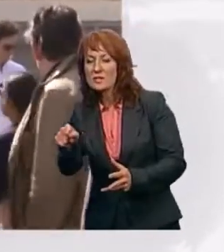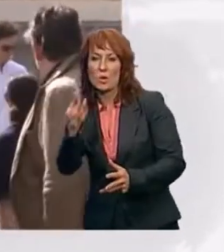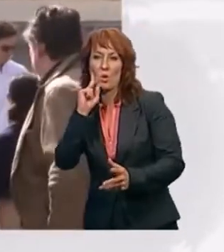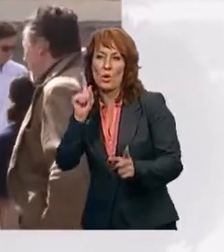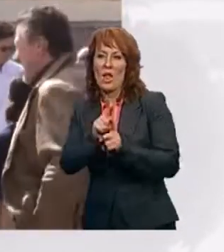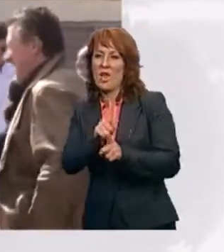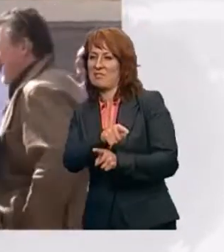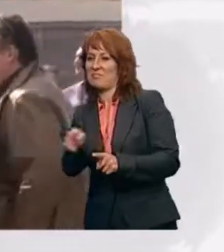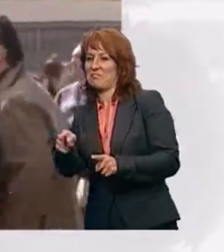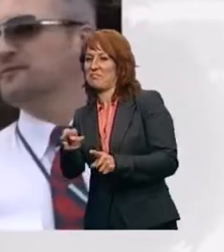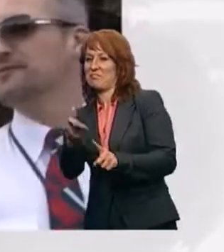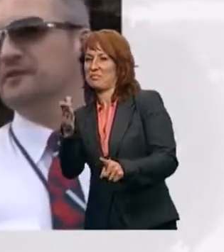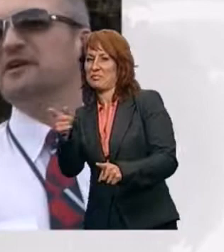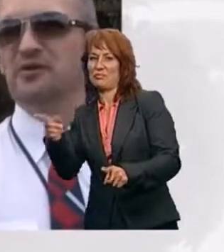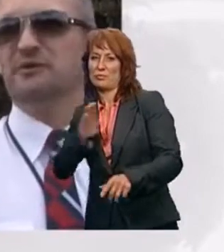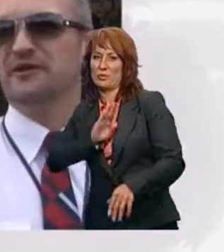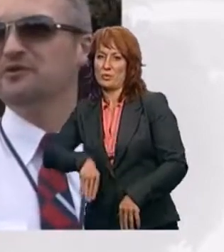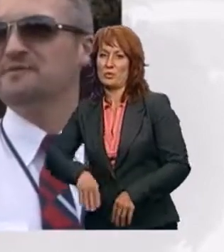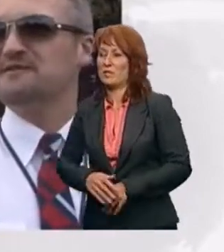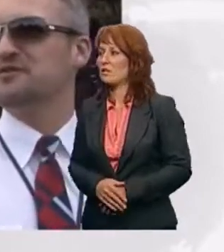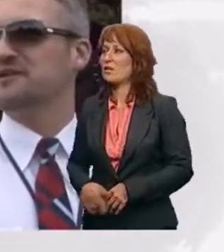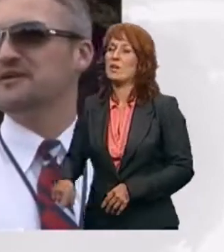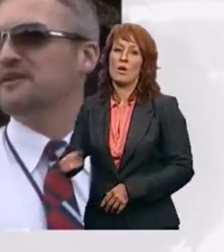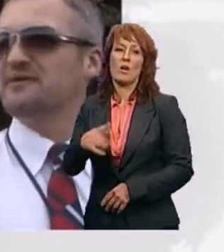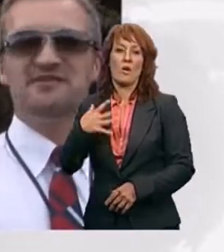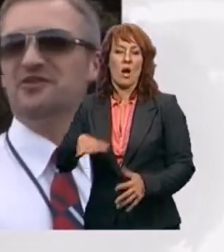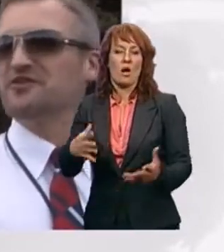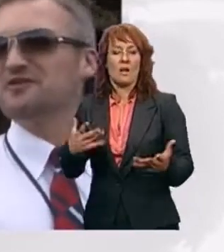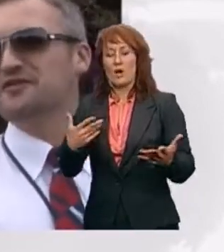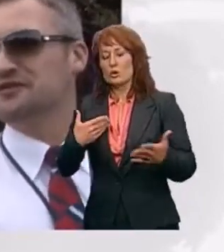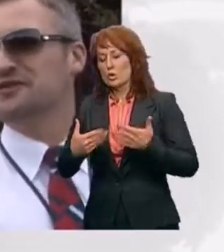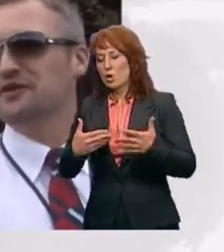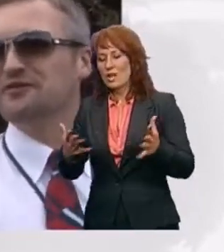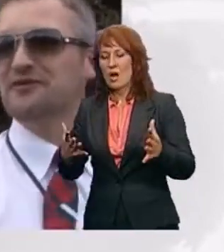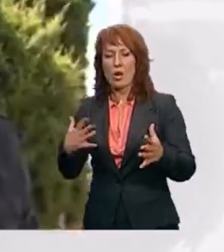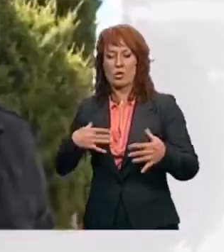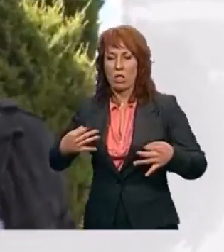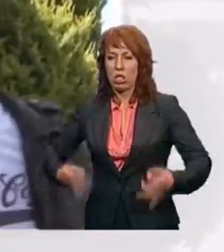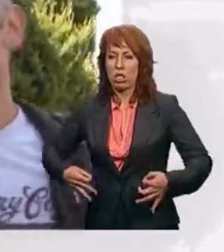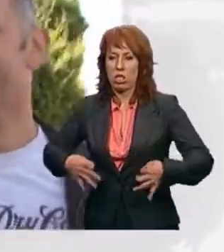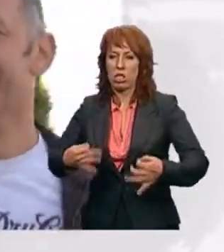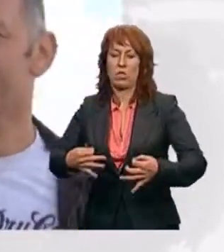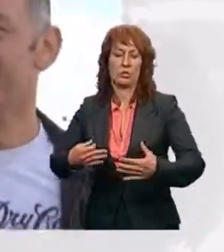relief. It's what we all want. We really all want it all to be sorted out now. It's gone on too long. Oh, it's great though, yeah.